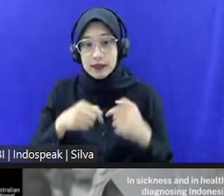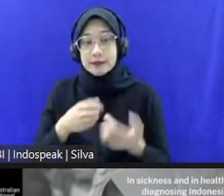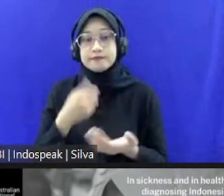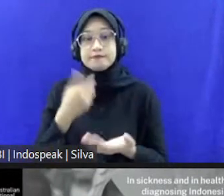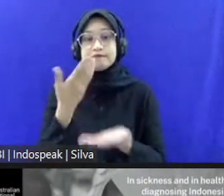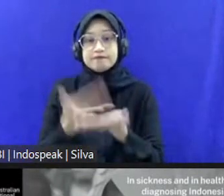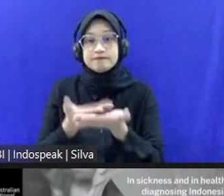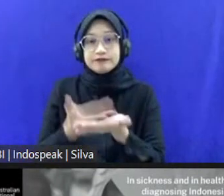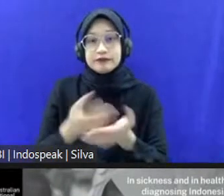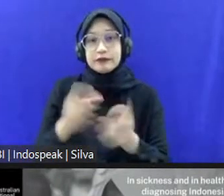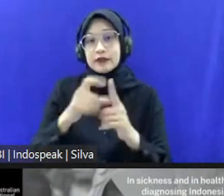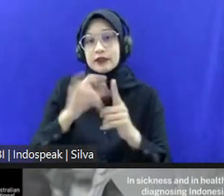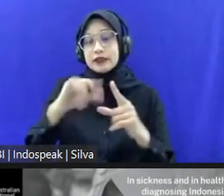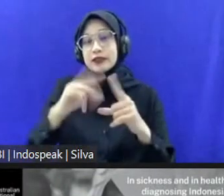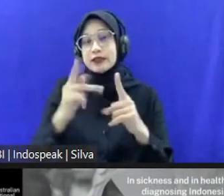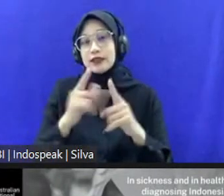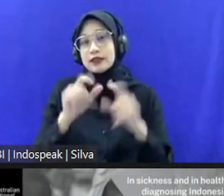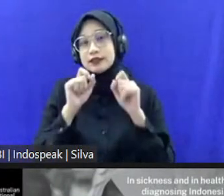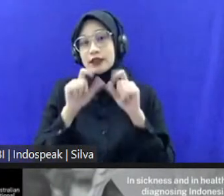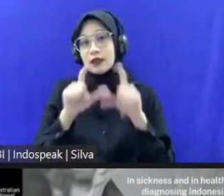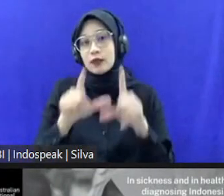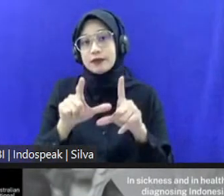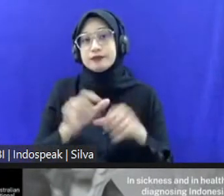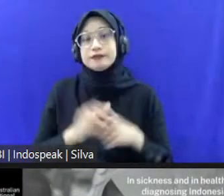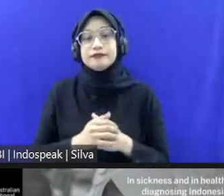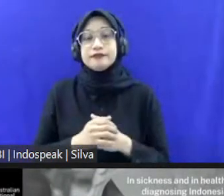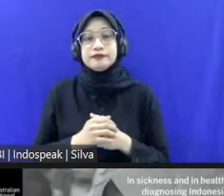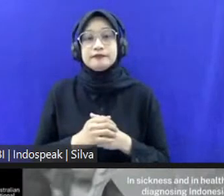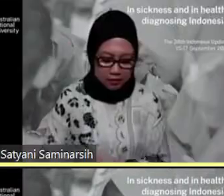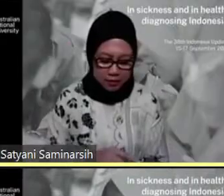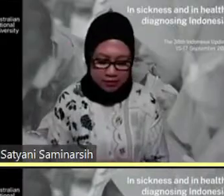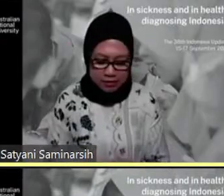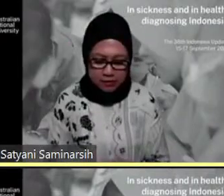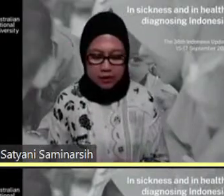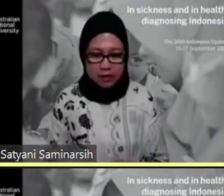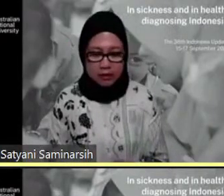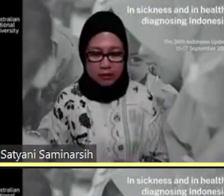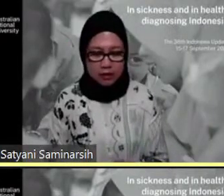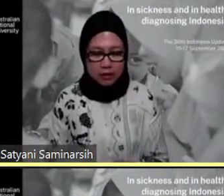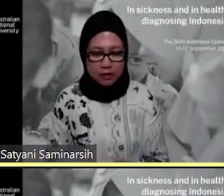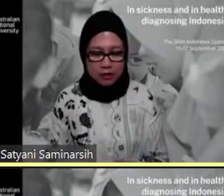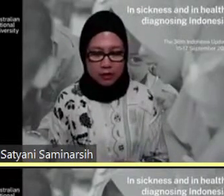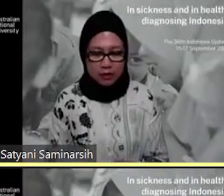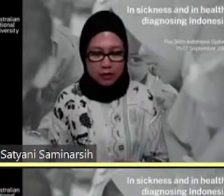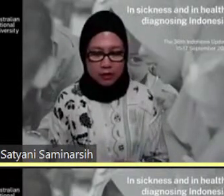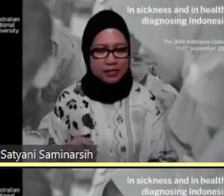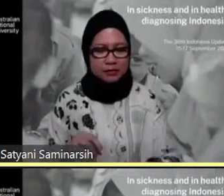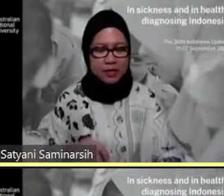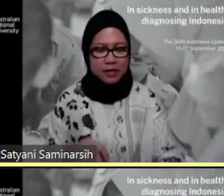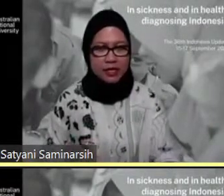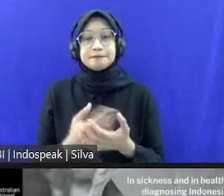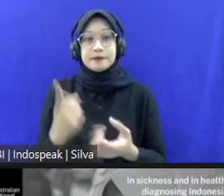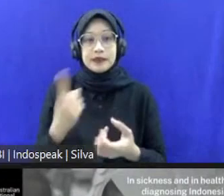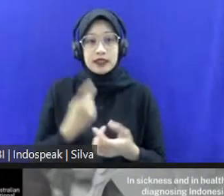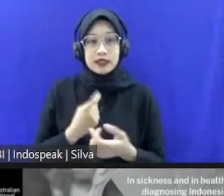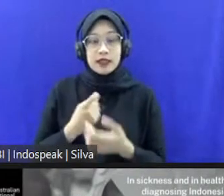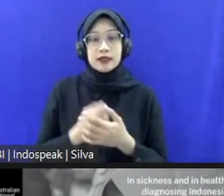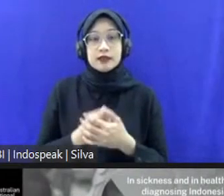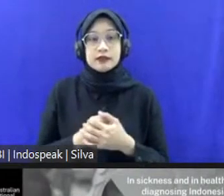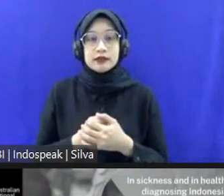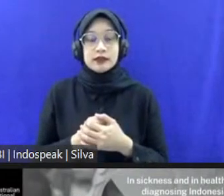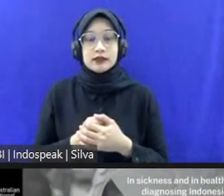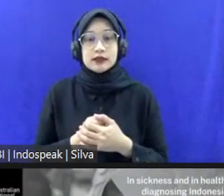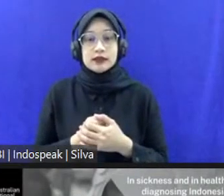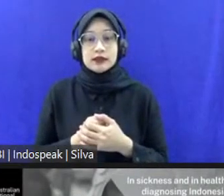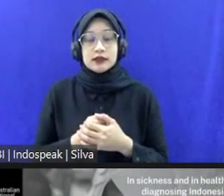from Eliza. Yes. Thank you, Eliza, for the question. I would like to briefly explain that the